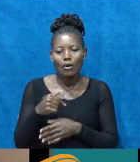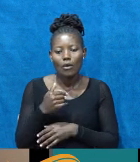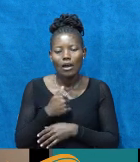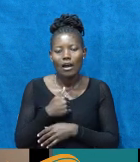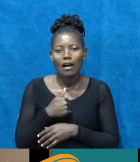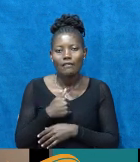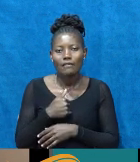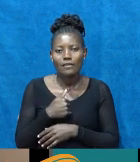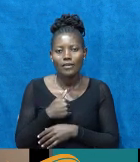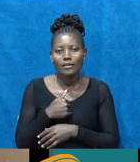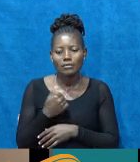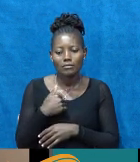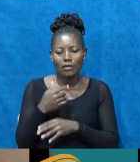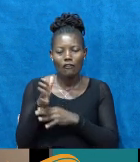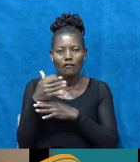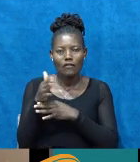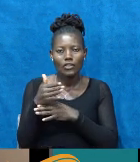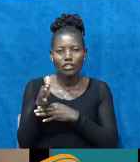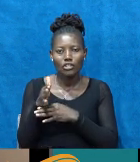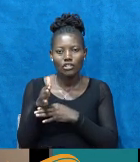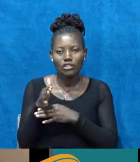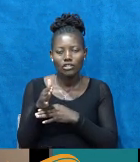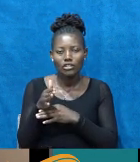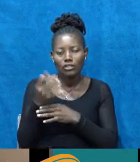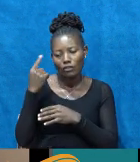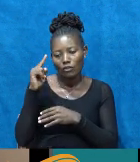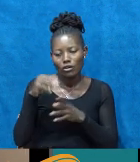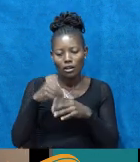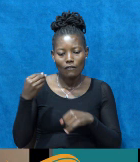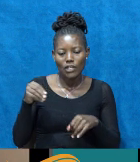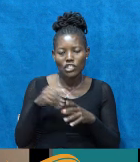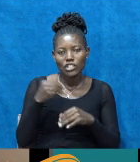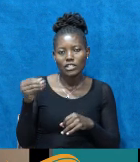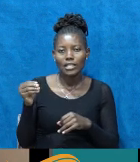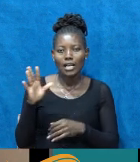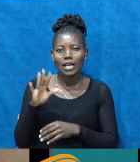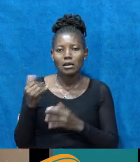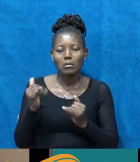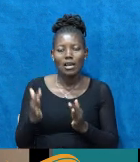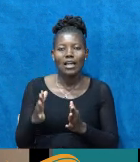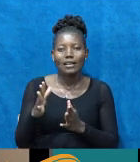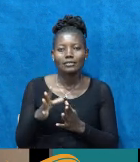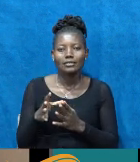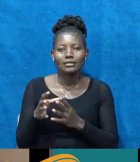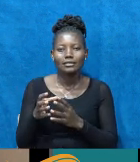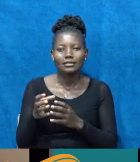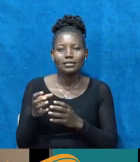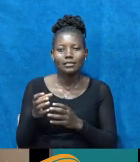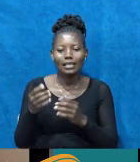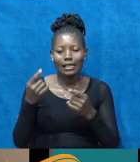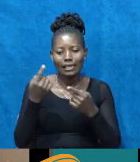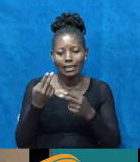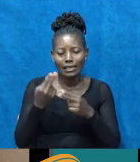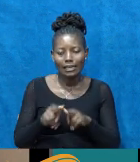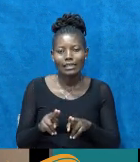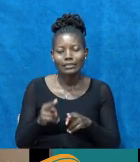in which you can be able to easily get this particular recommended daily allowance, where we have the lean